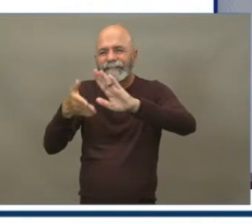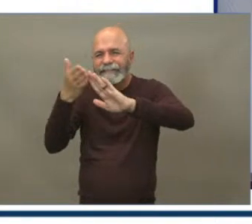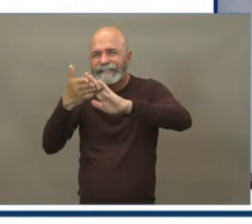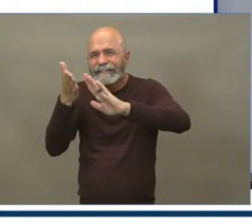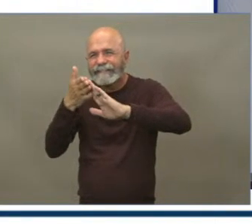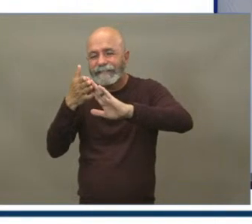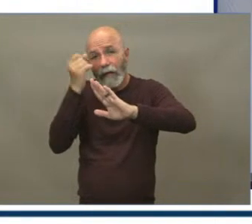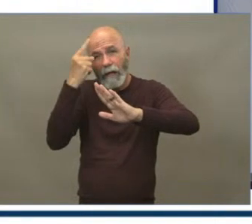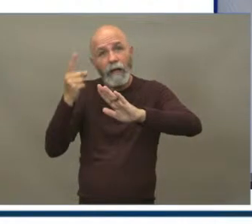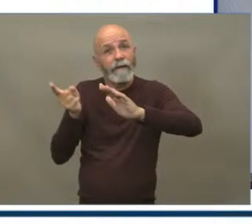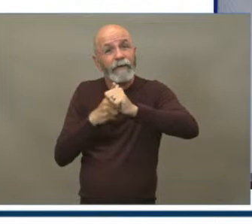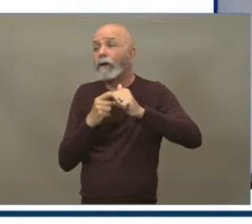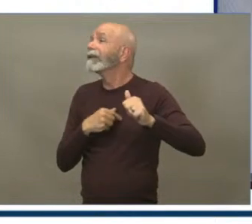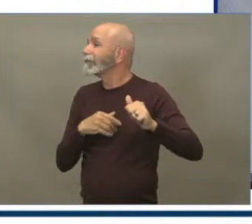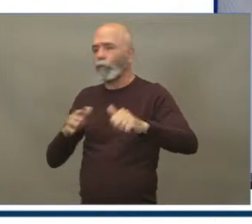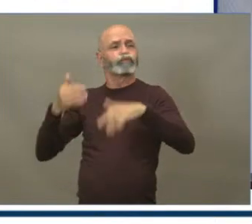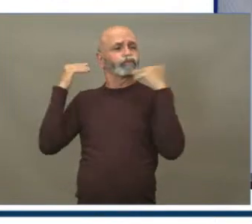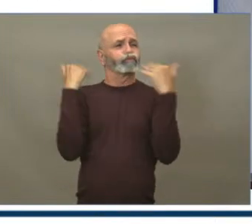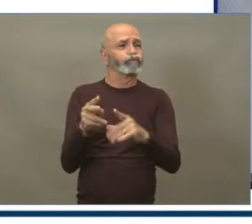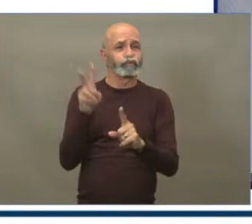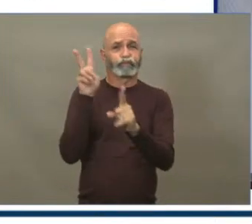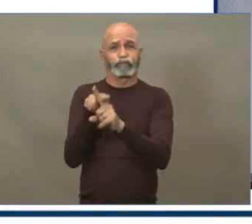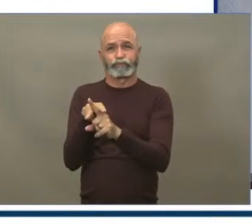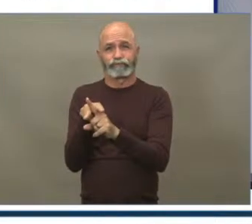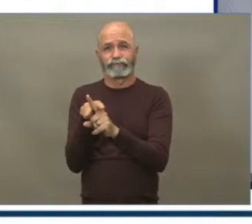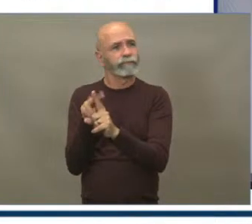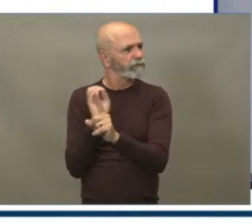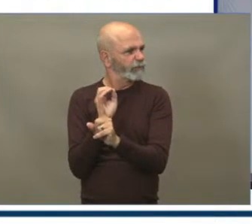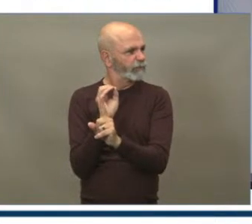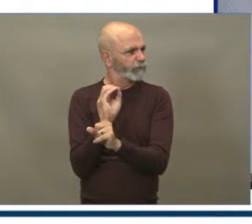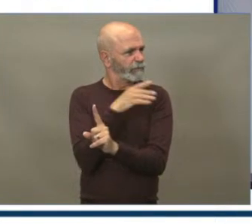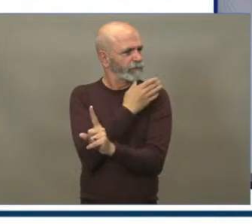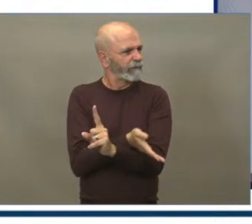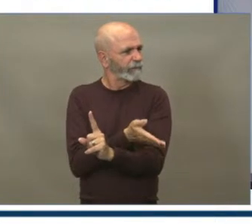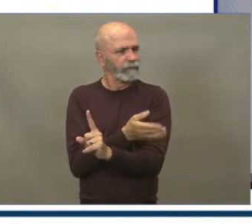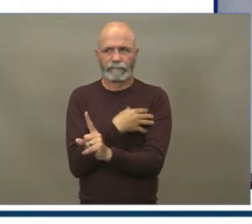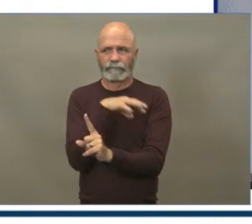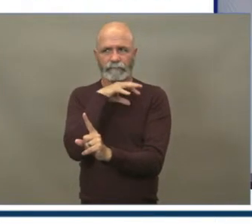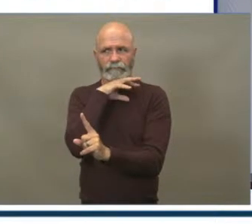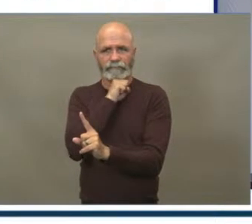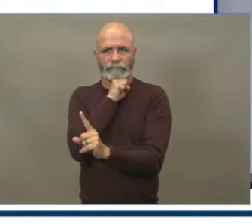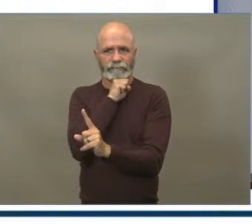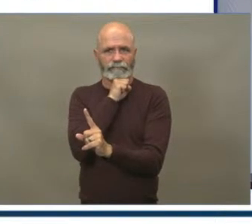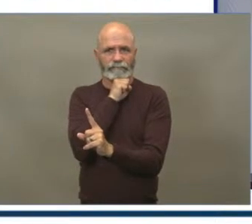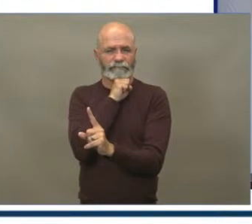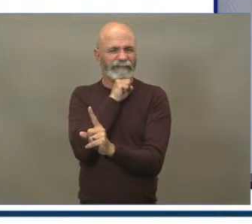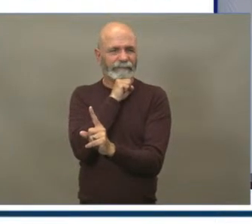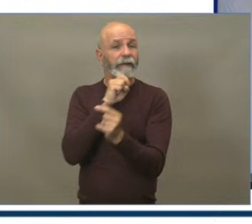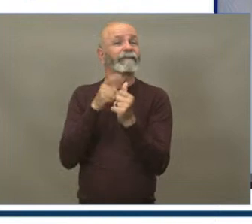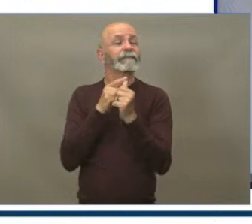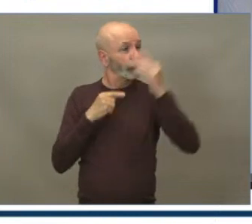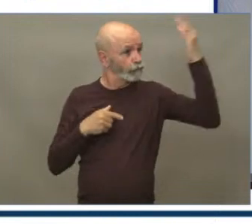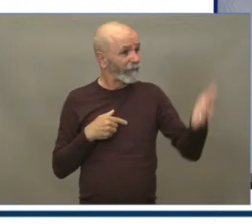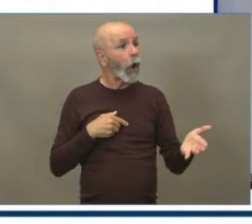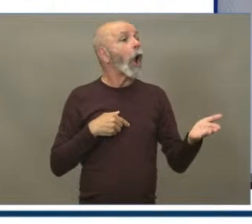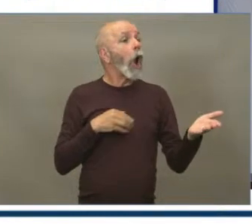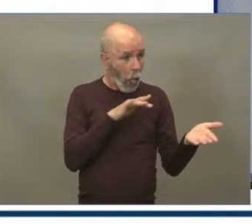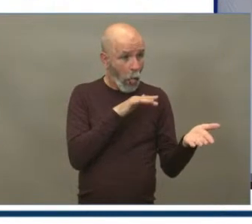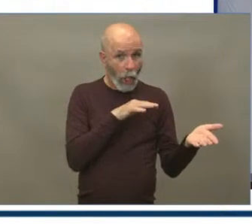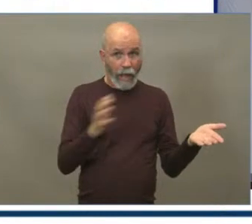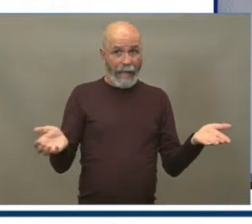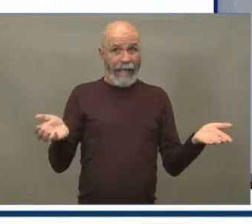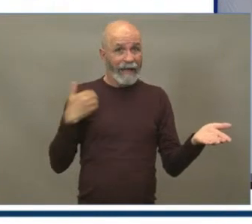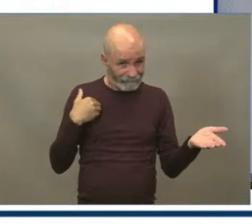get the vaccines out. So we're going at a fast pace through our age cohorts, but that's I think a distinction from